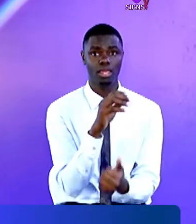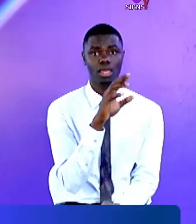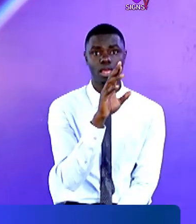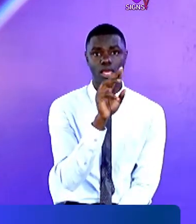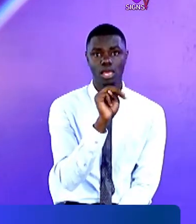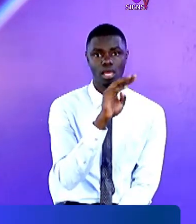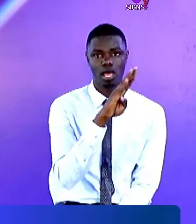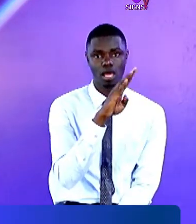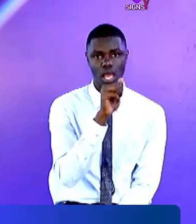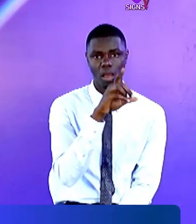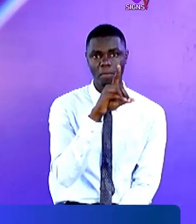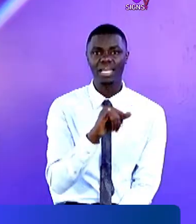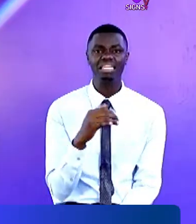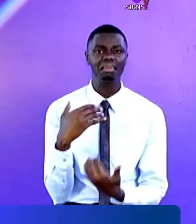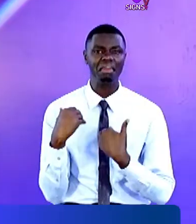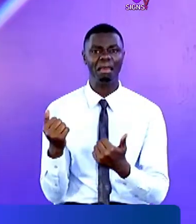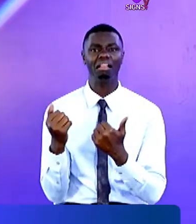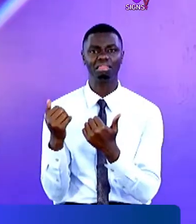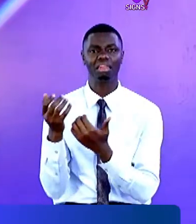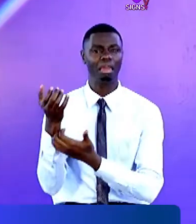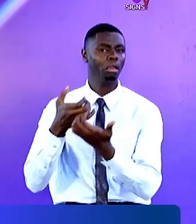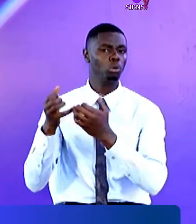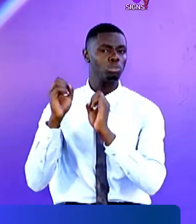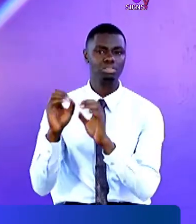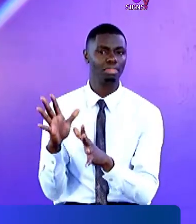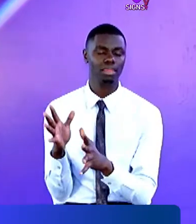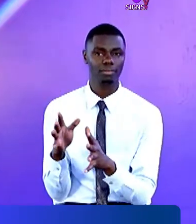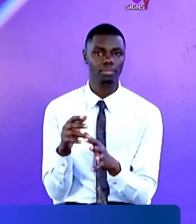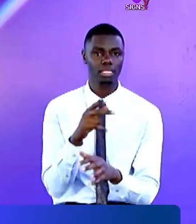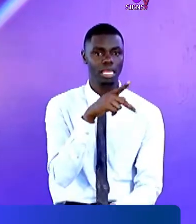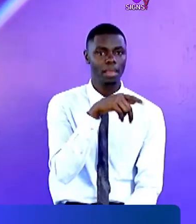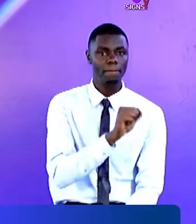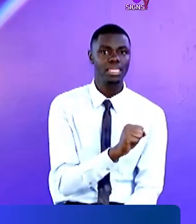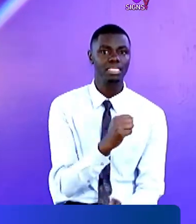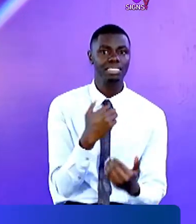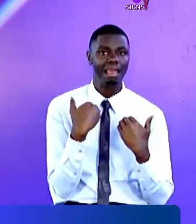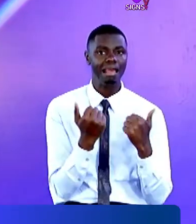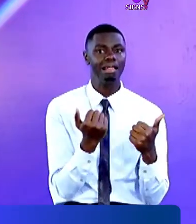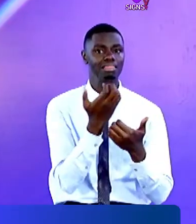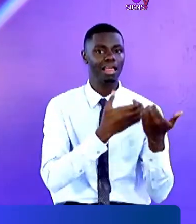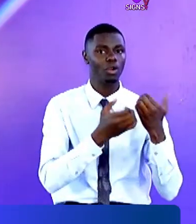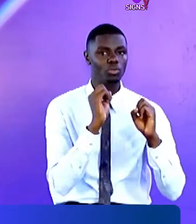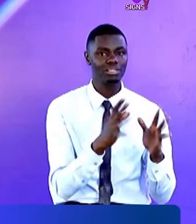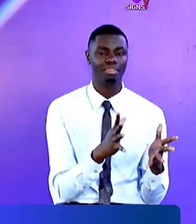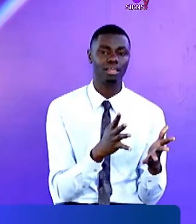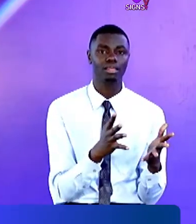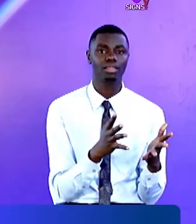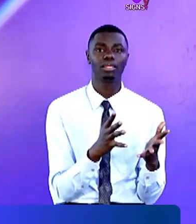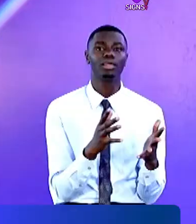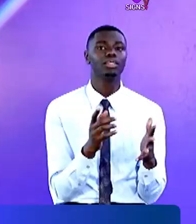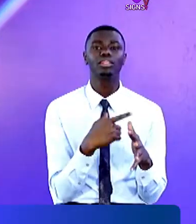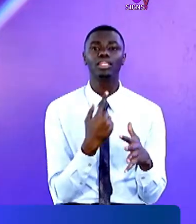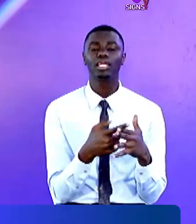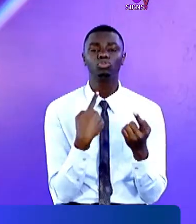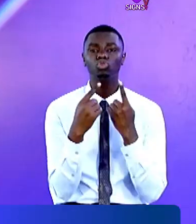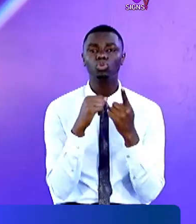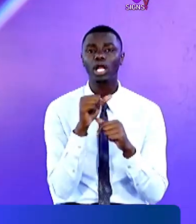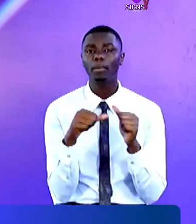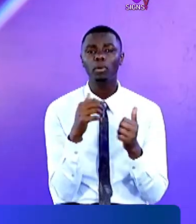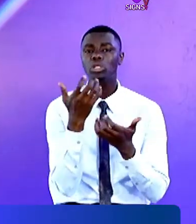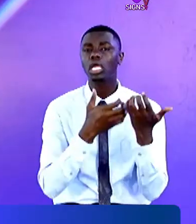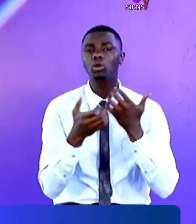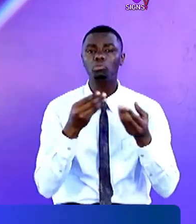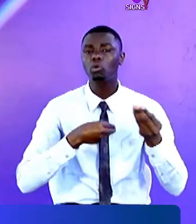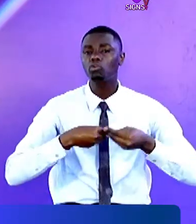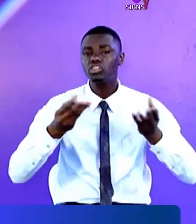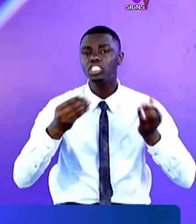Mbadi is not a health economist. You go to the PS, not a health economist. How can they understand the economics of distributing medicine?